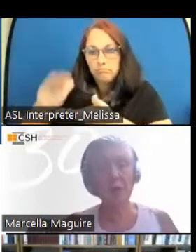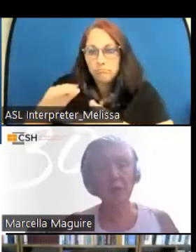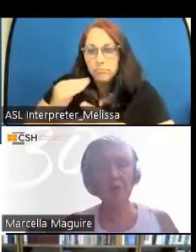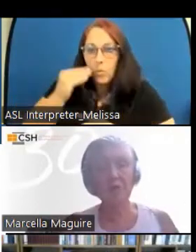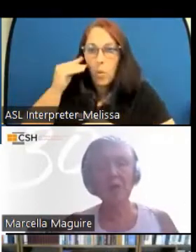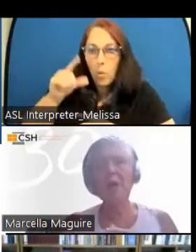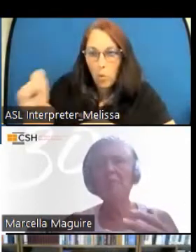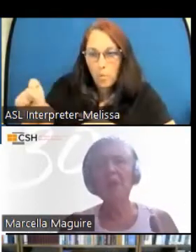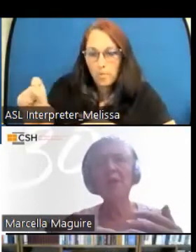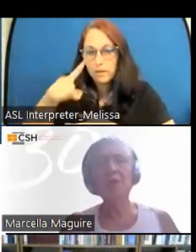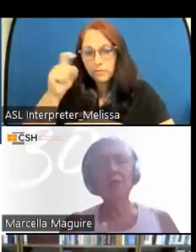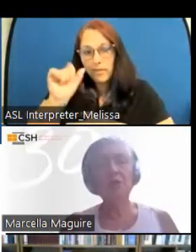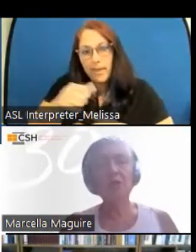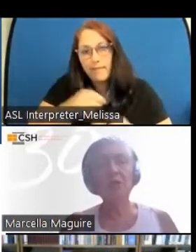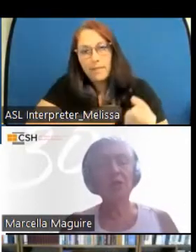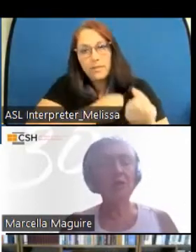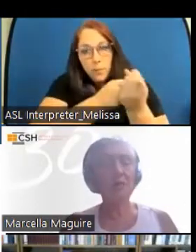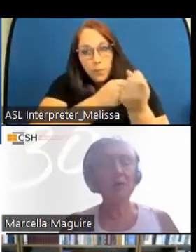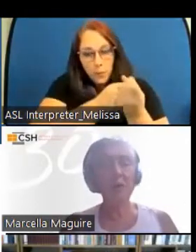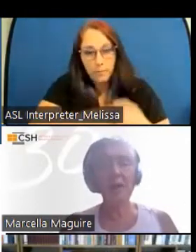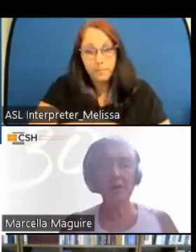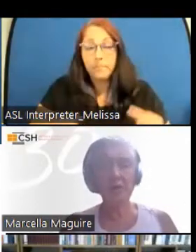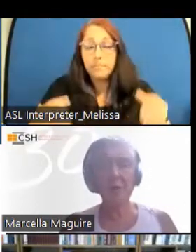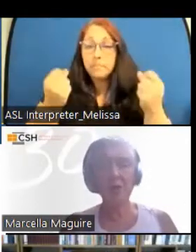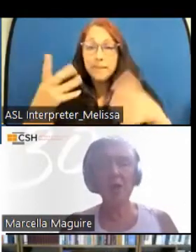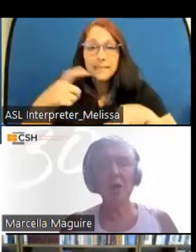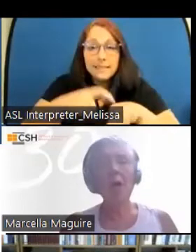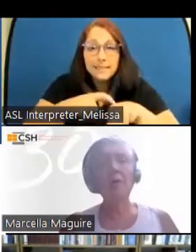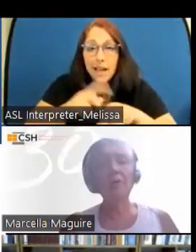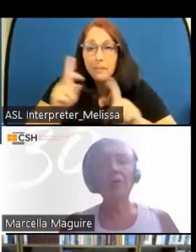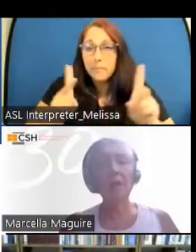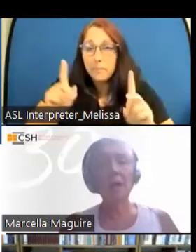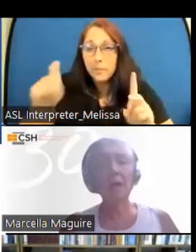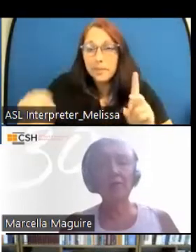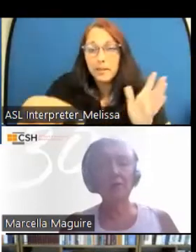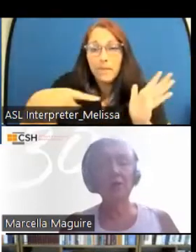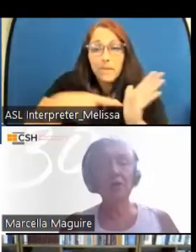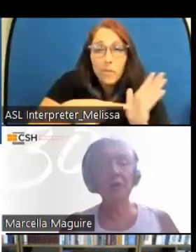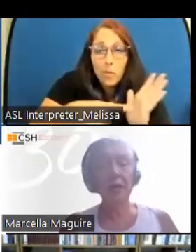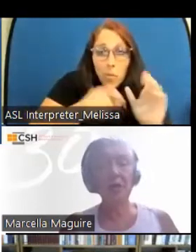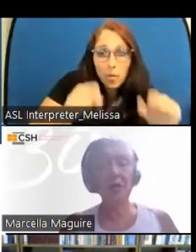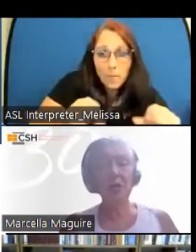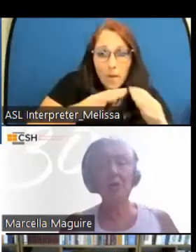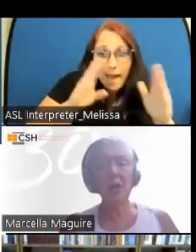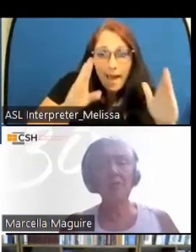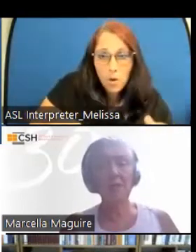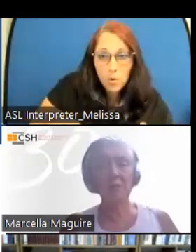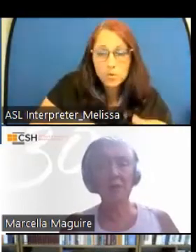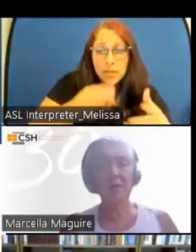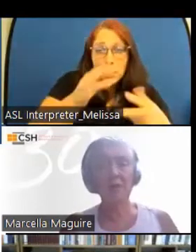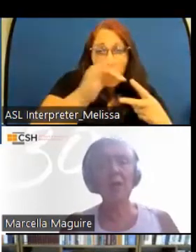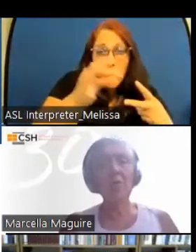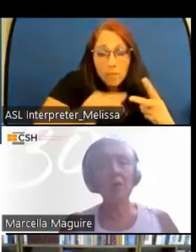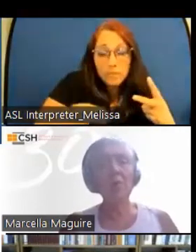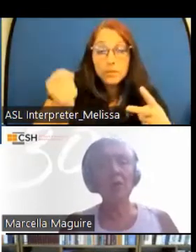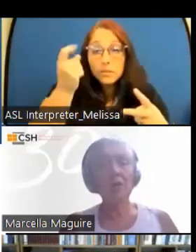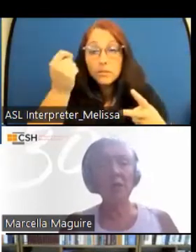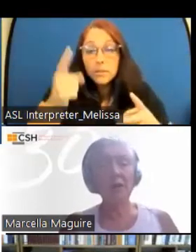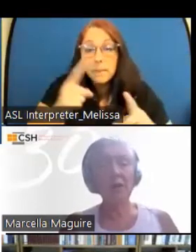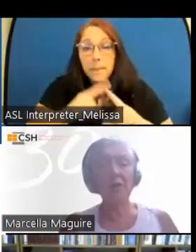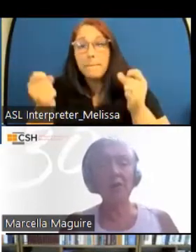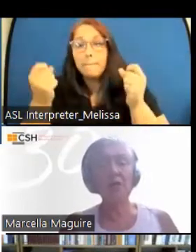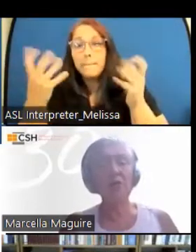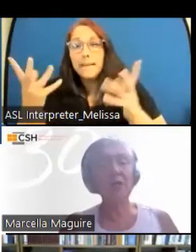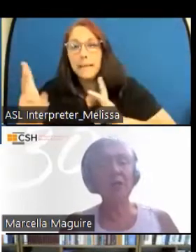experiencing homelessness. Many people just need an affordable housing option, but for a lot of folks that are aging or have disabilities, permanent